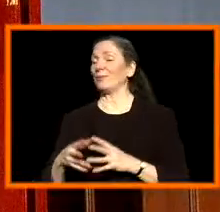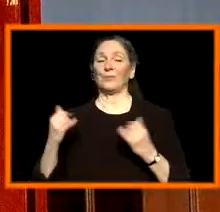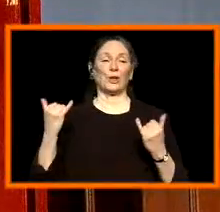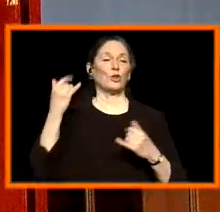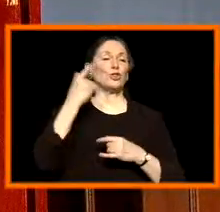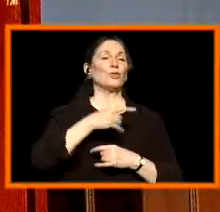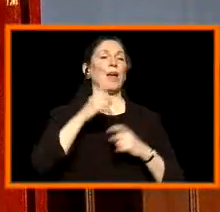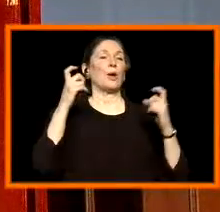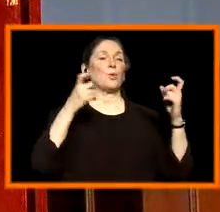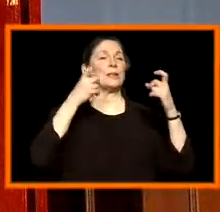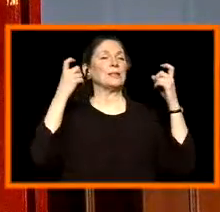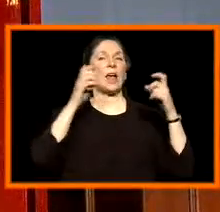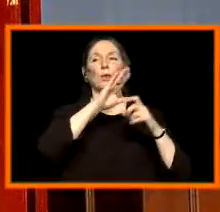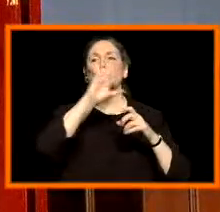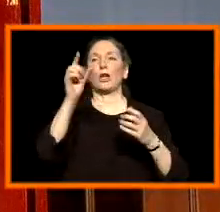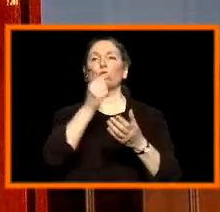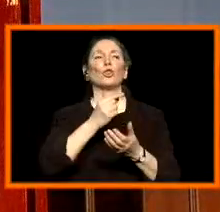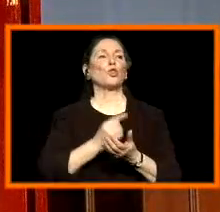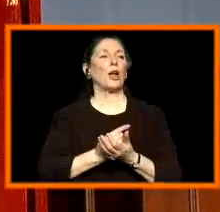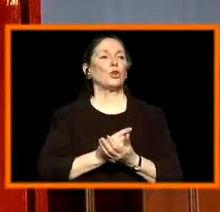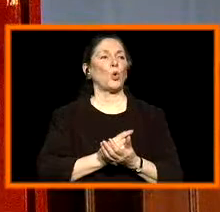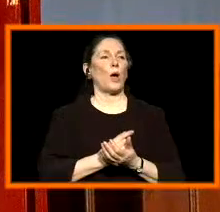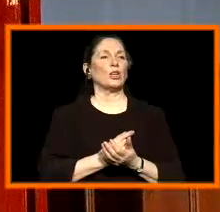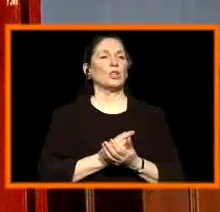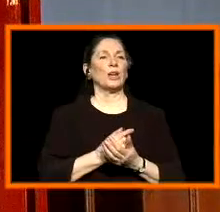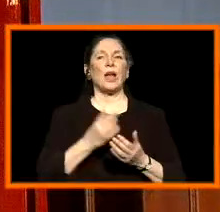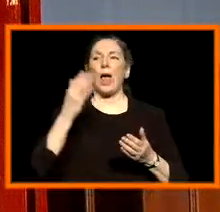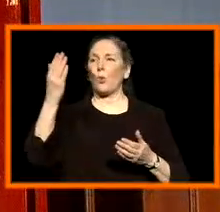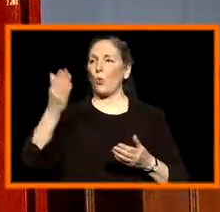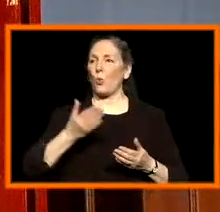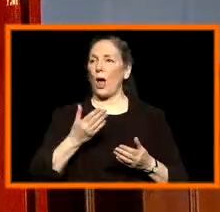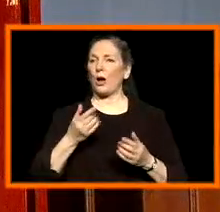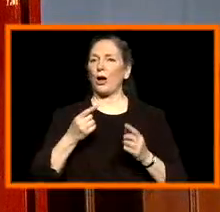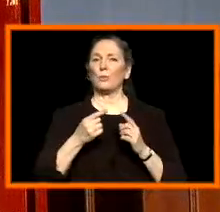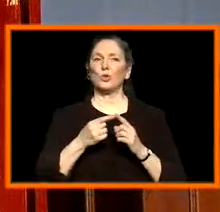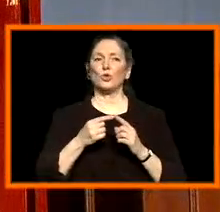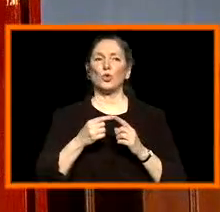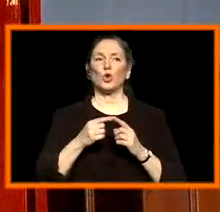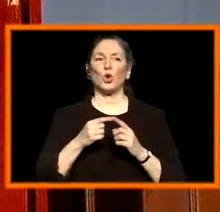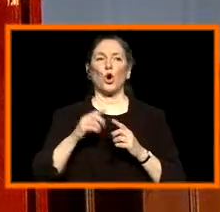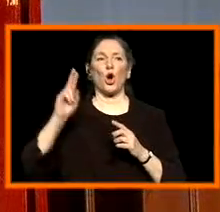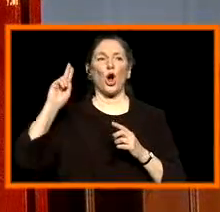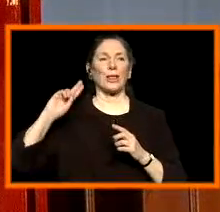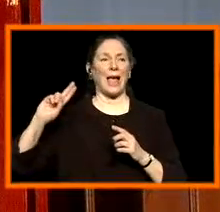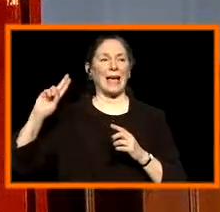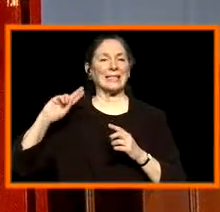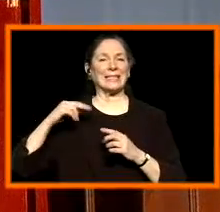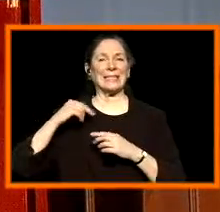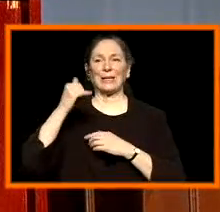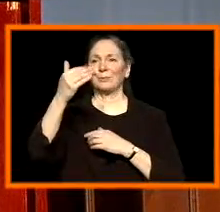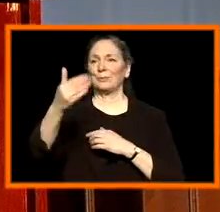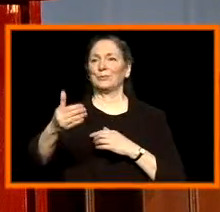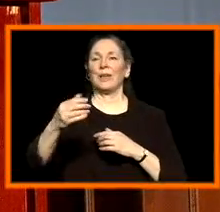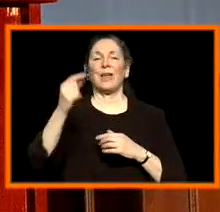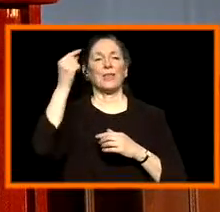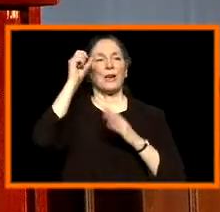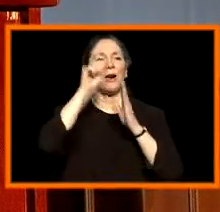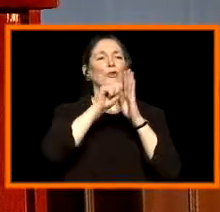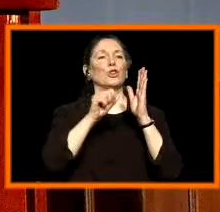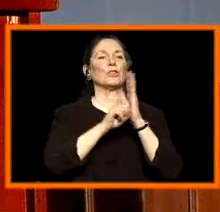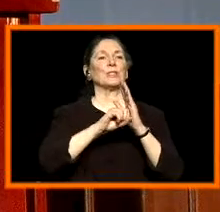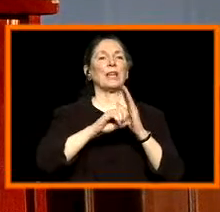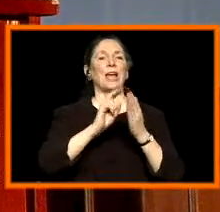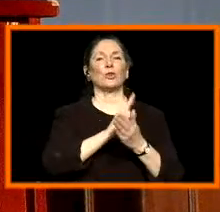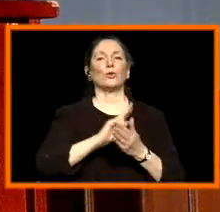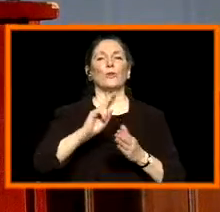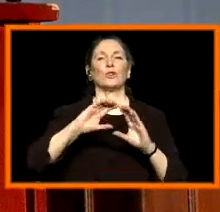Today, we celebrate your graduation and welcome to your legacy, the Governor State University Class